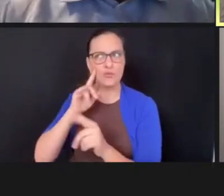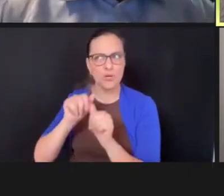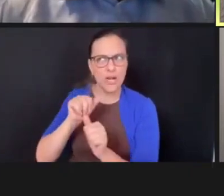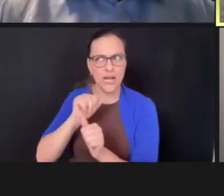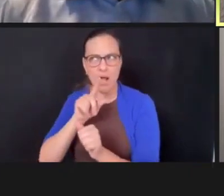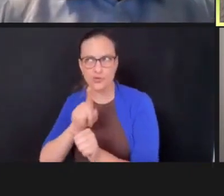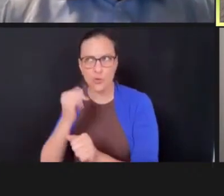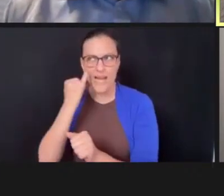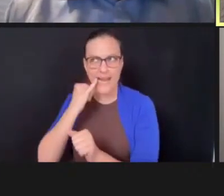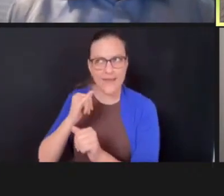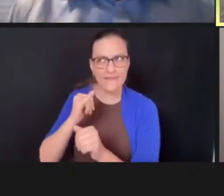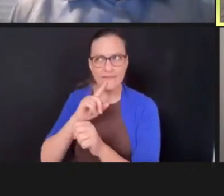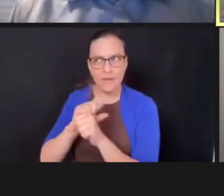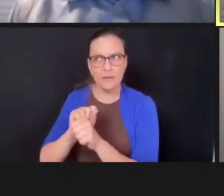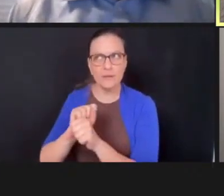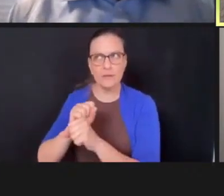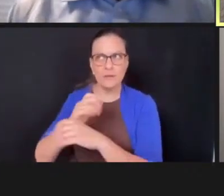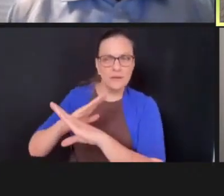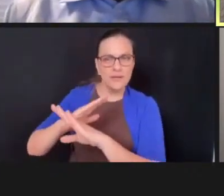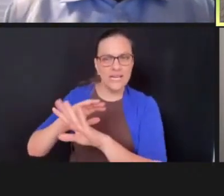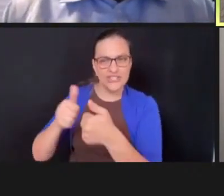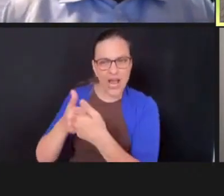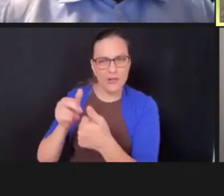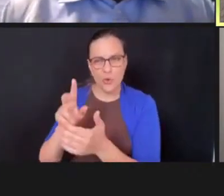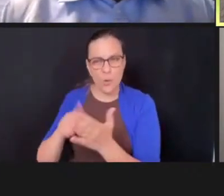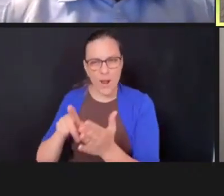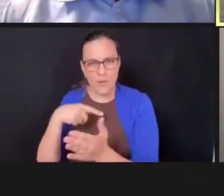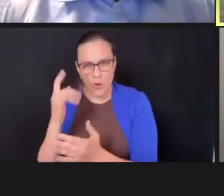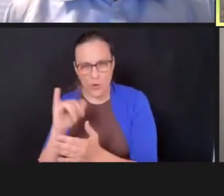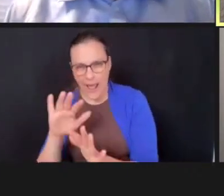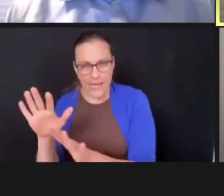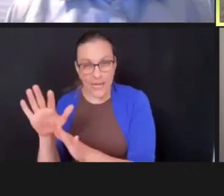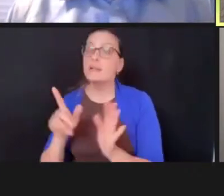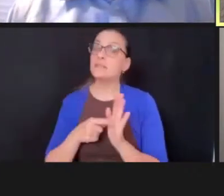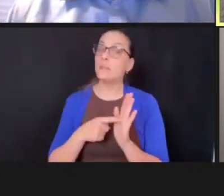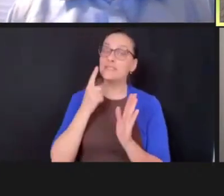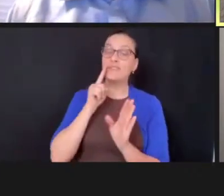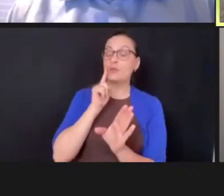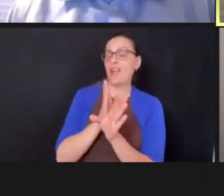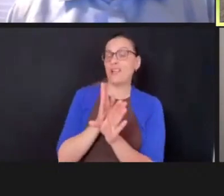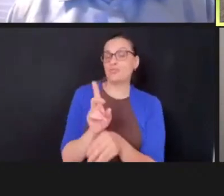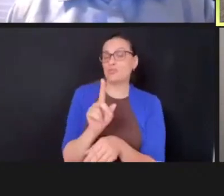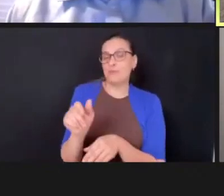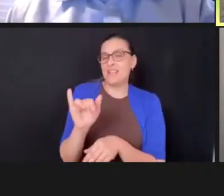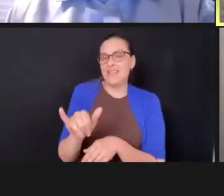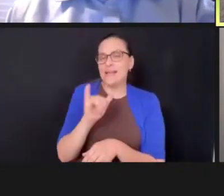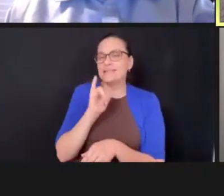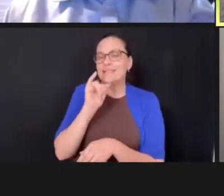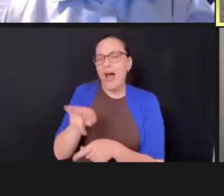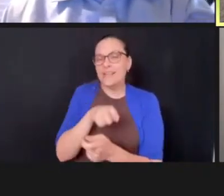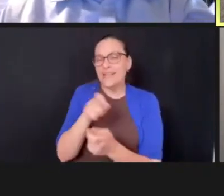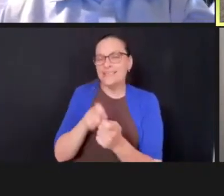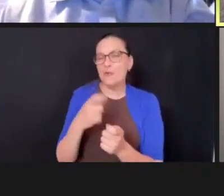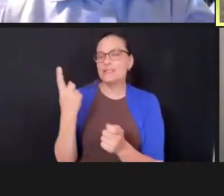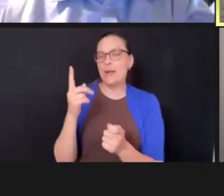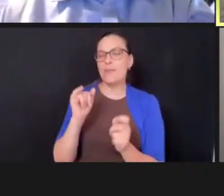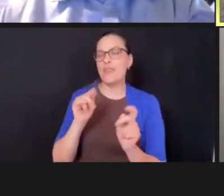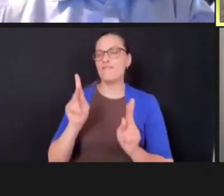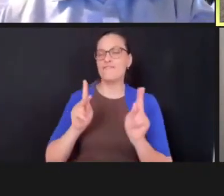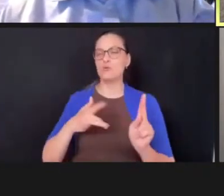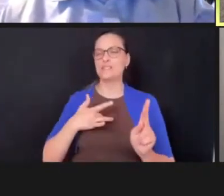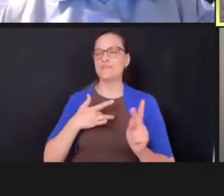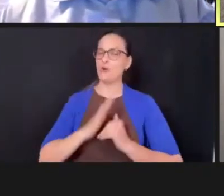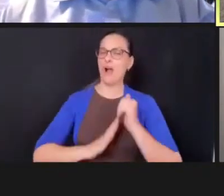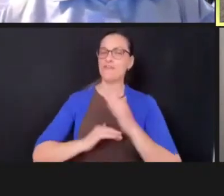look like. And sometimes for psychiatric disabilities, that isn't necessarily something folks feel comfortable disclosing